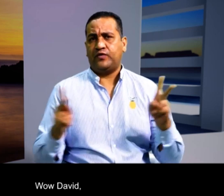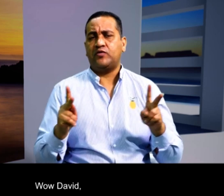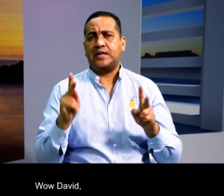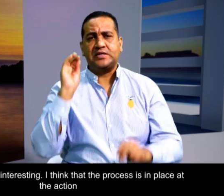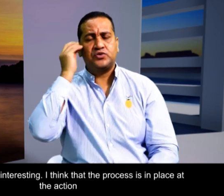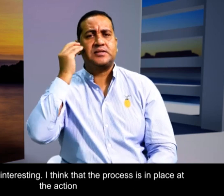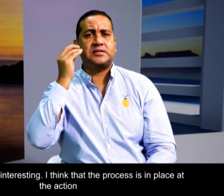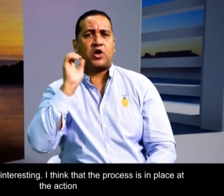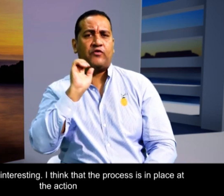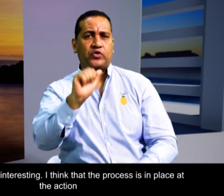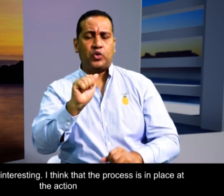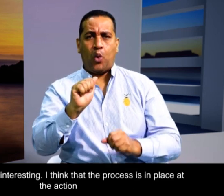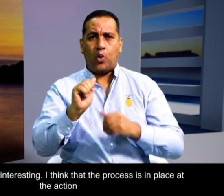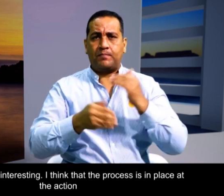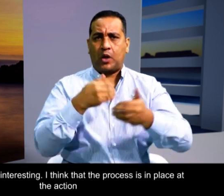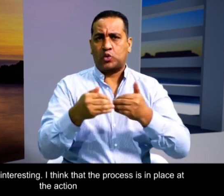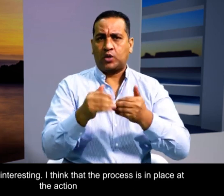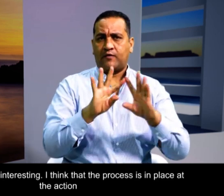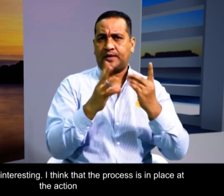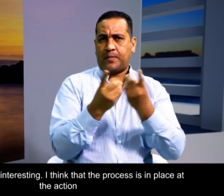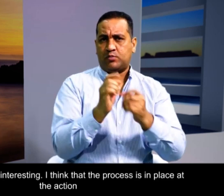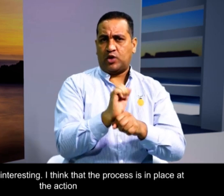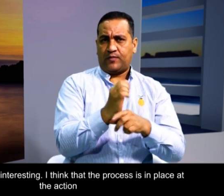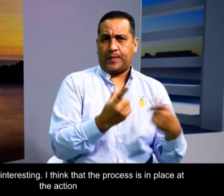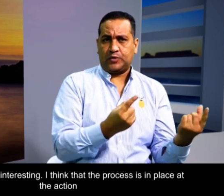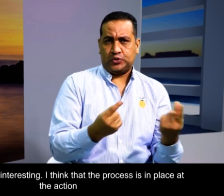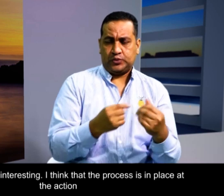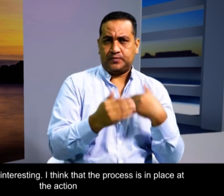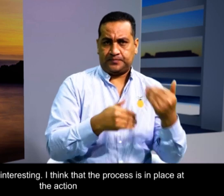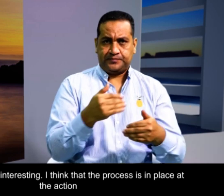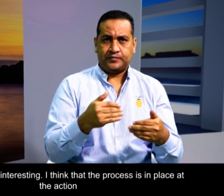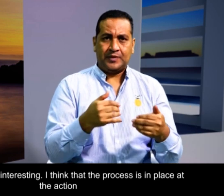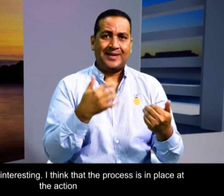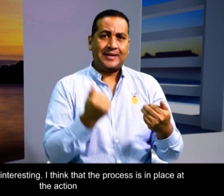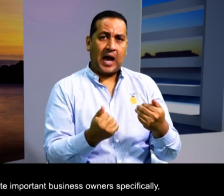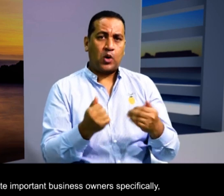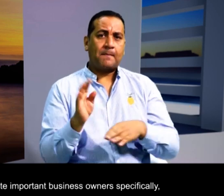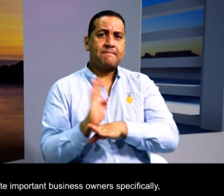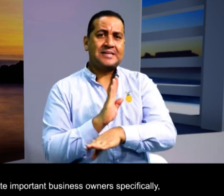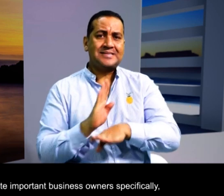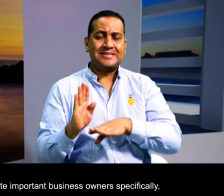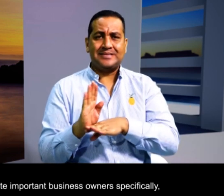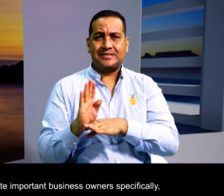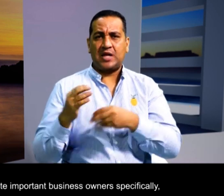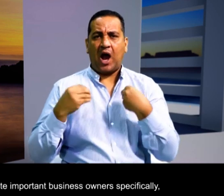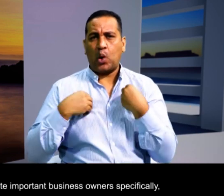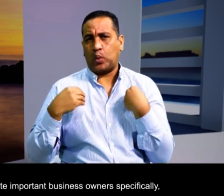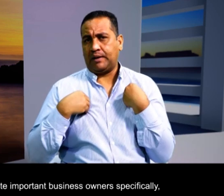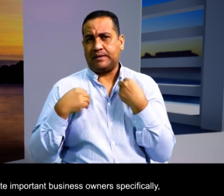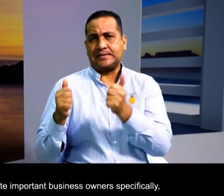Wow, David, I think that's very interesting. I think that the processes in place and the acts in place is quite important.